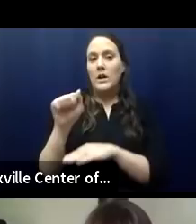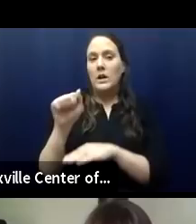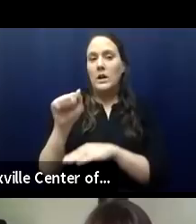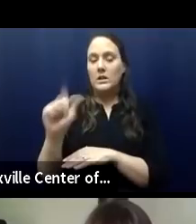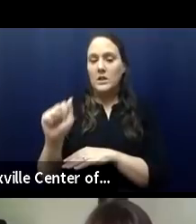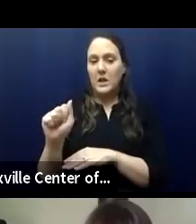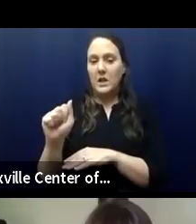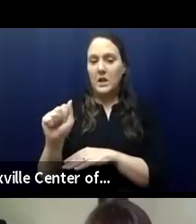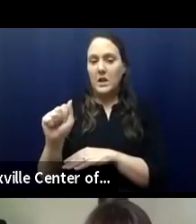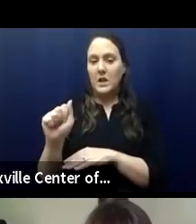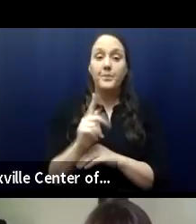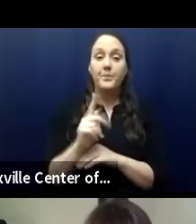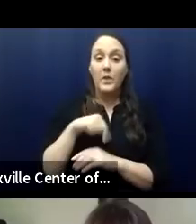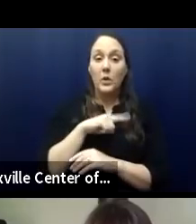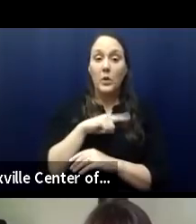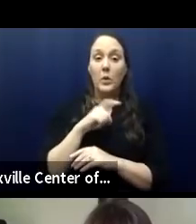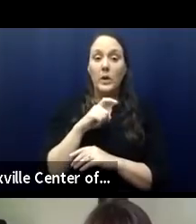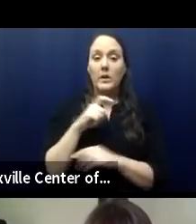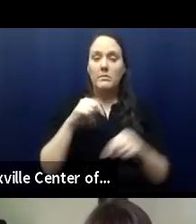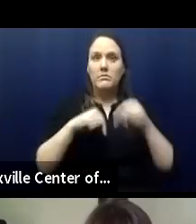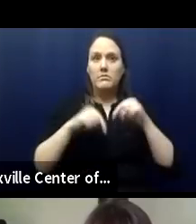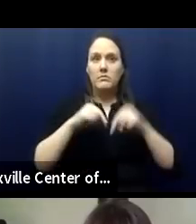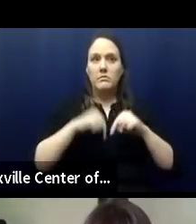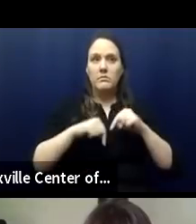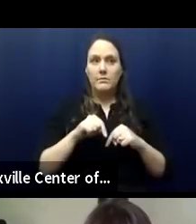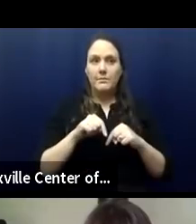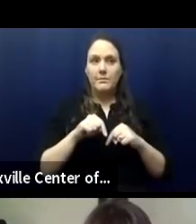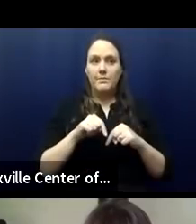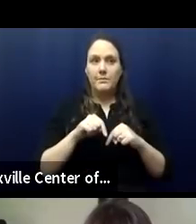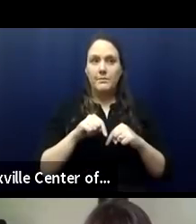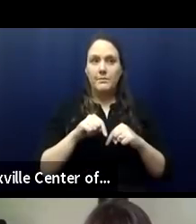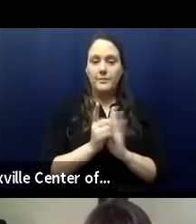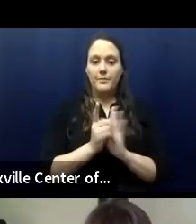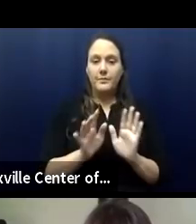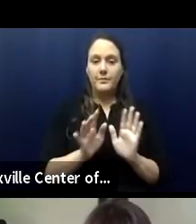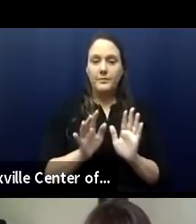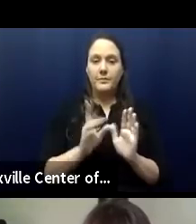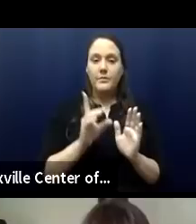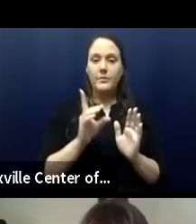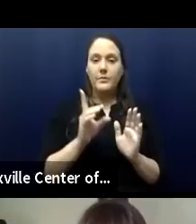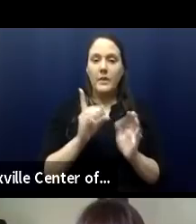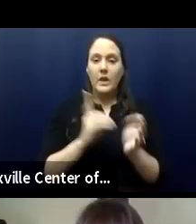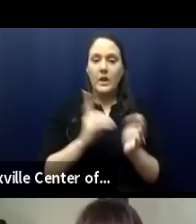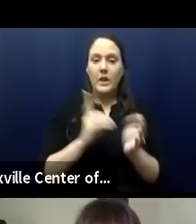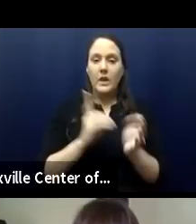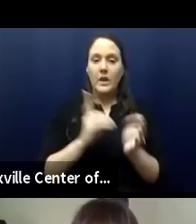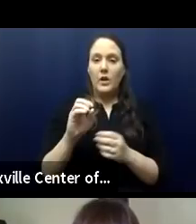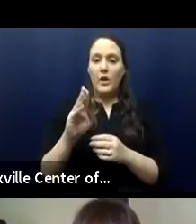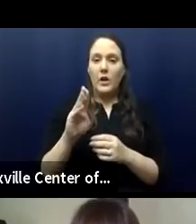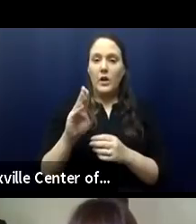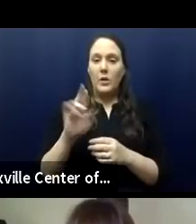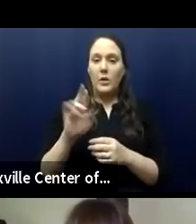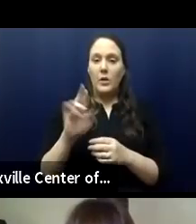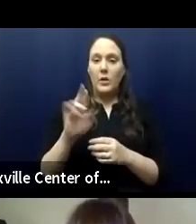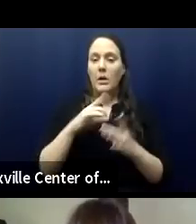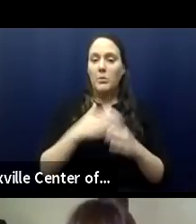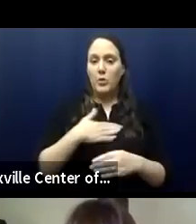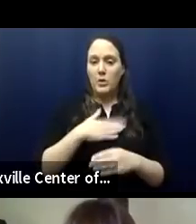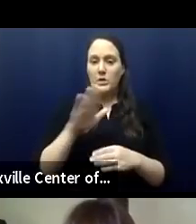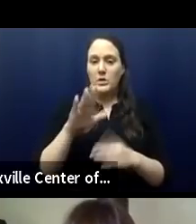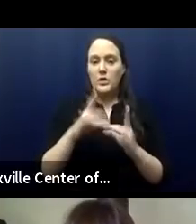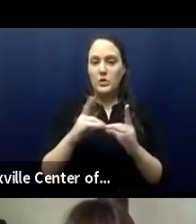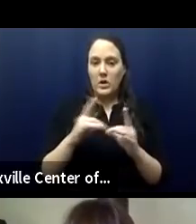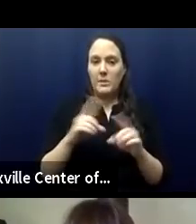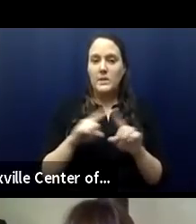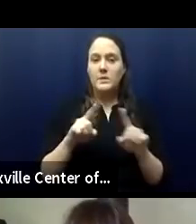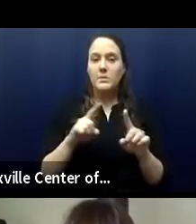need to, let's back up just a minute, Dr. O'Brien. And I appreciate your comments, but in